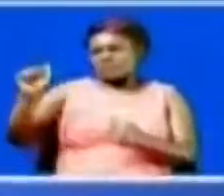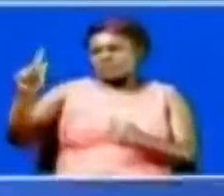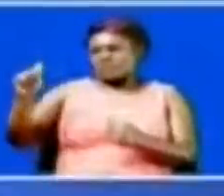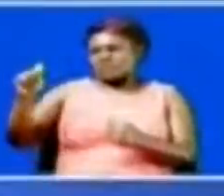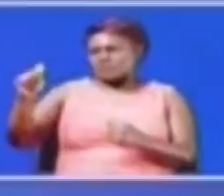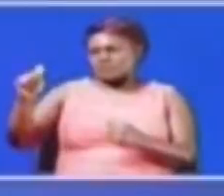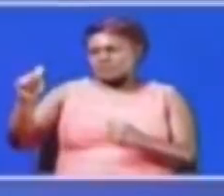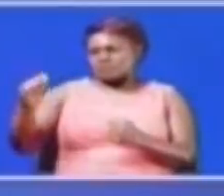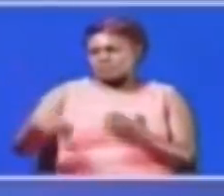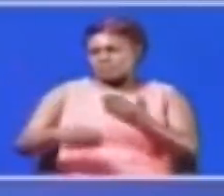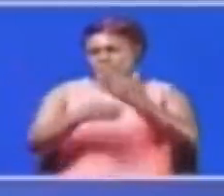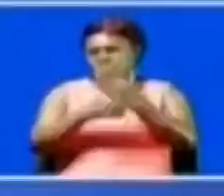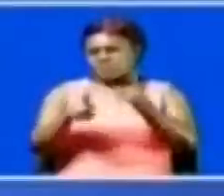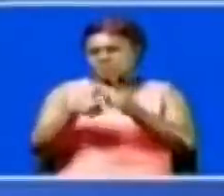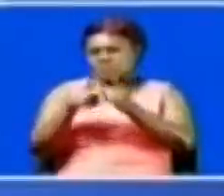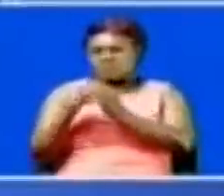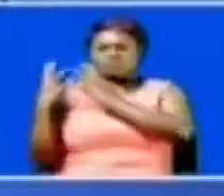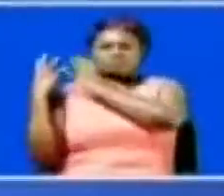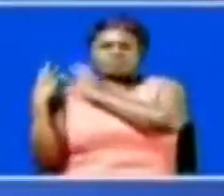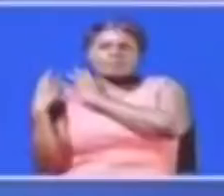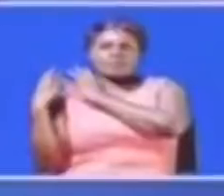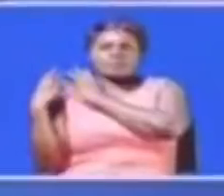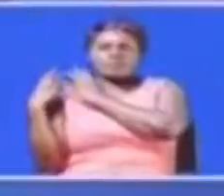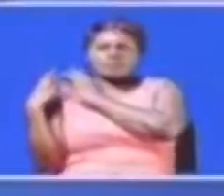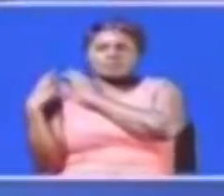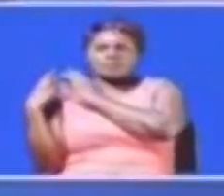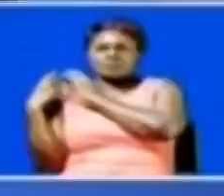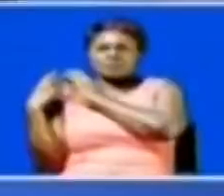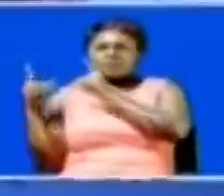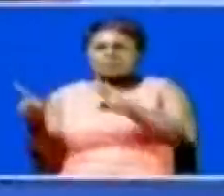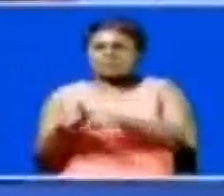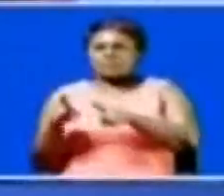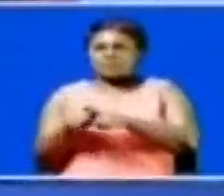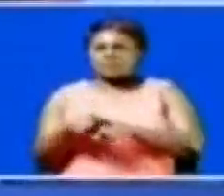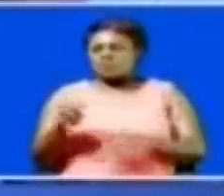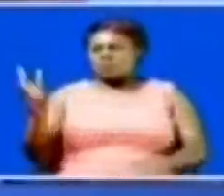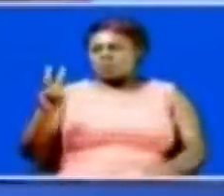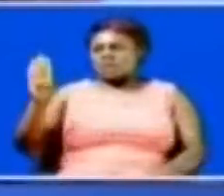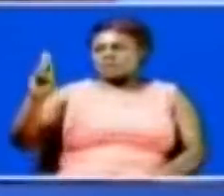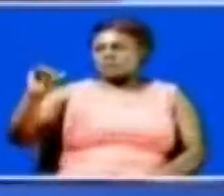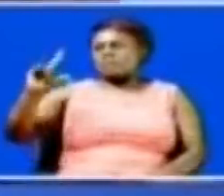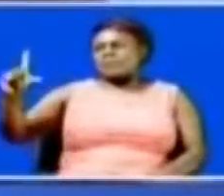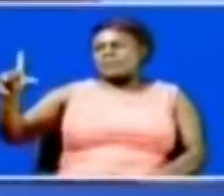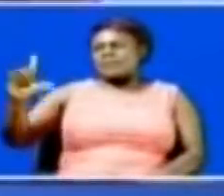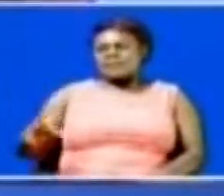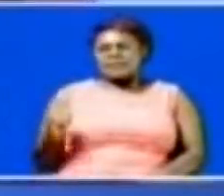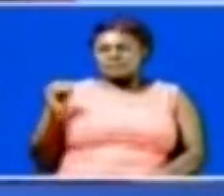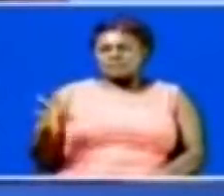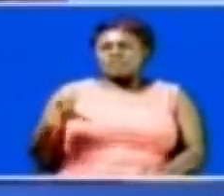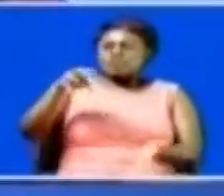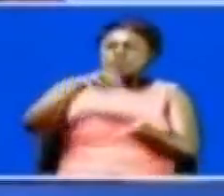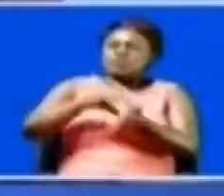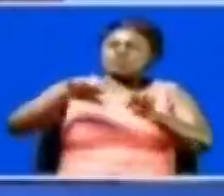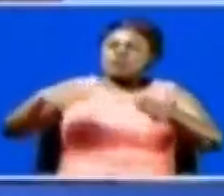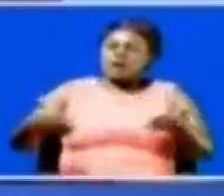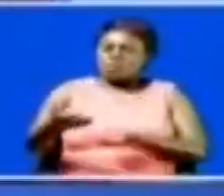the burdening debt, and of course there's the wage bill that's enormous. So what's the state of Kenya's economy? How